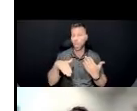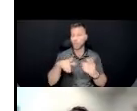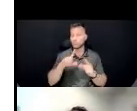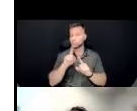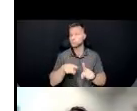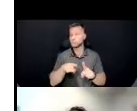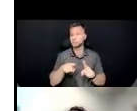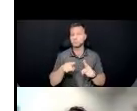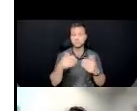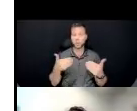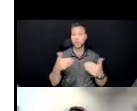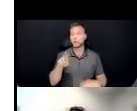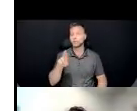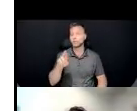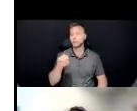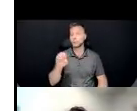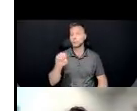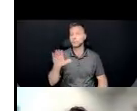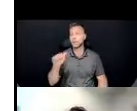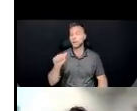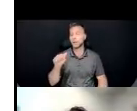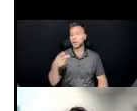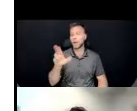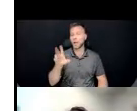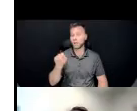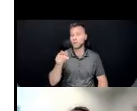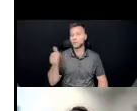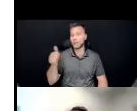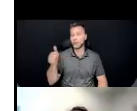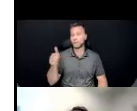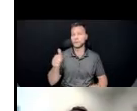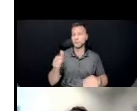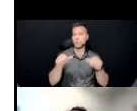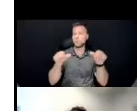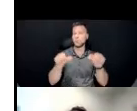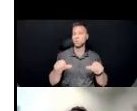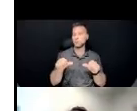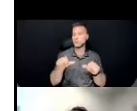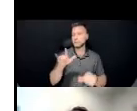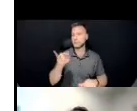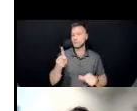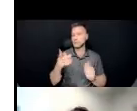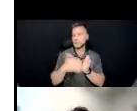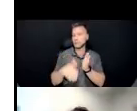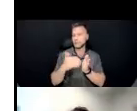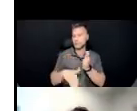Hunt has posted the link to the Mentimeter. Doing it again.